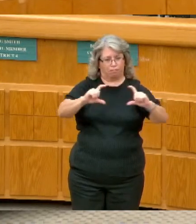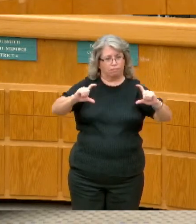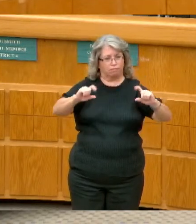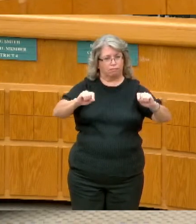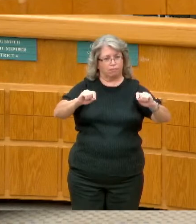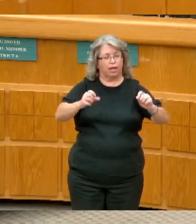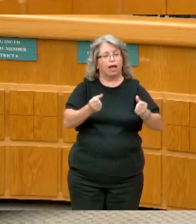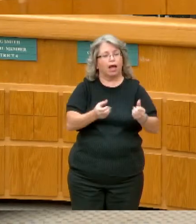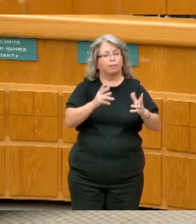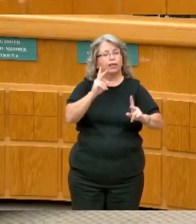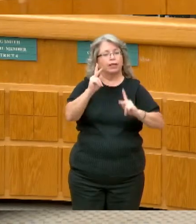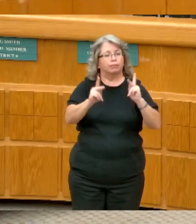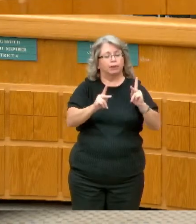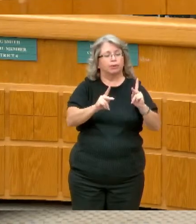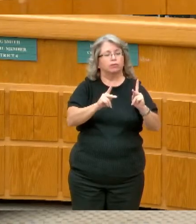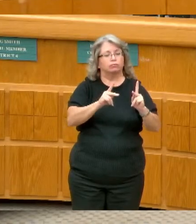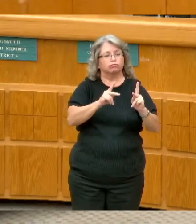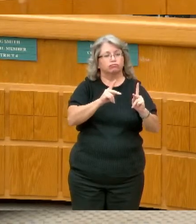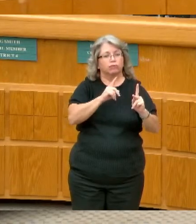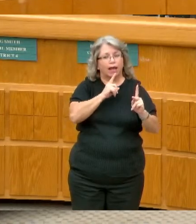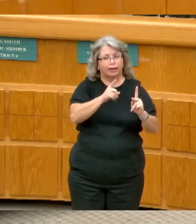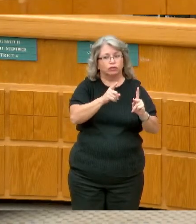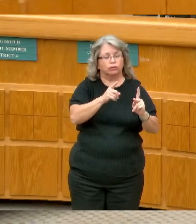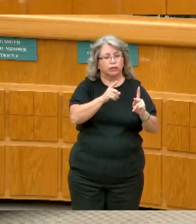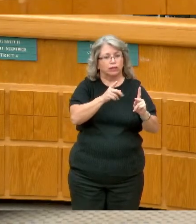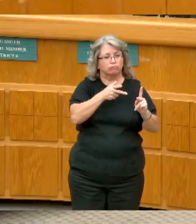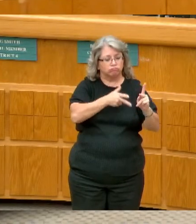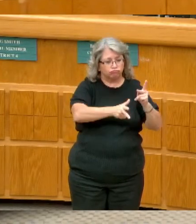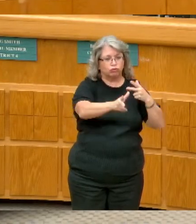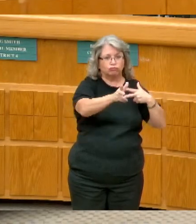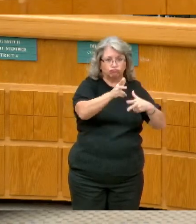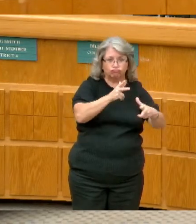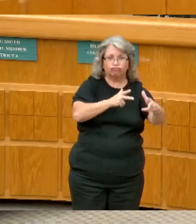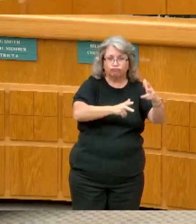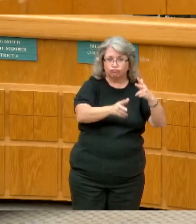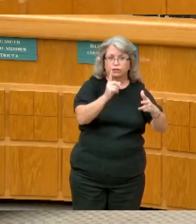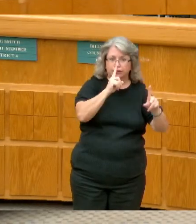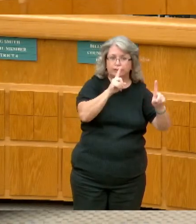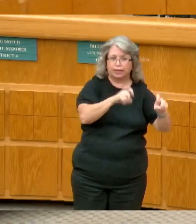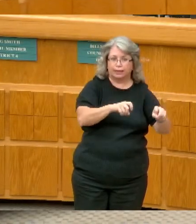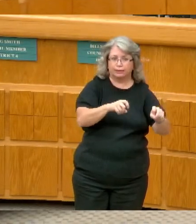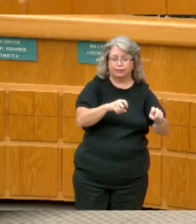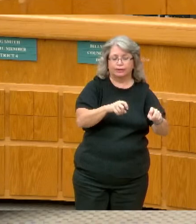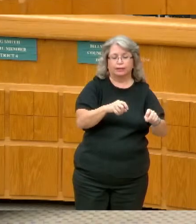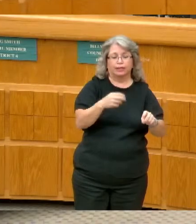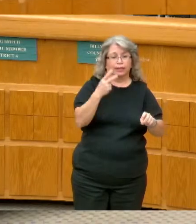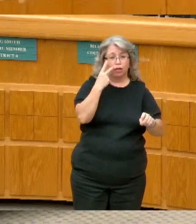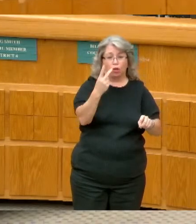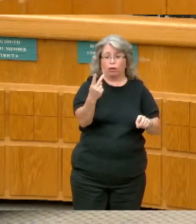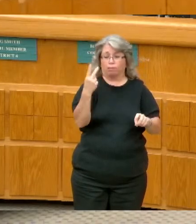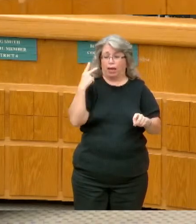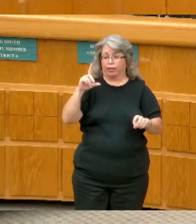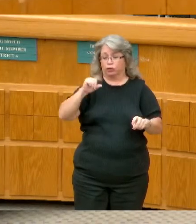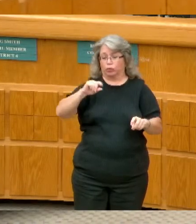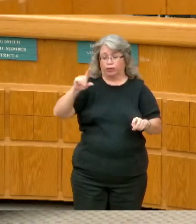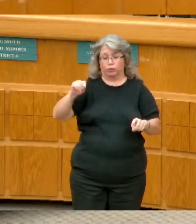actually went through our drive-through. If you look back in 2020, in just 1 month, in July, we had